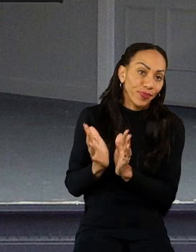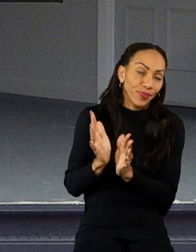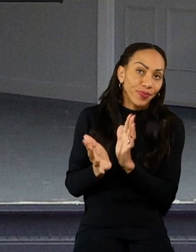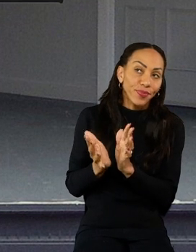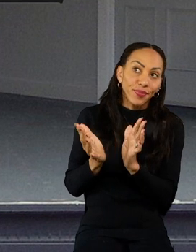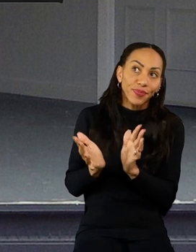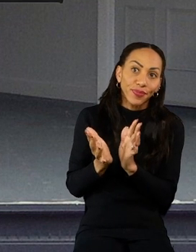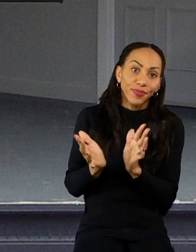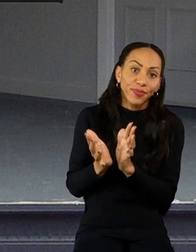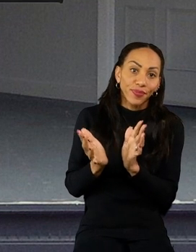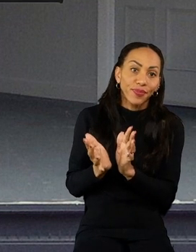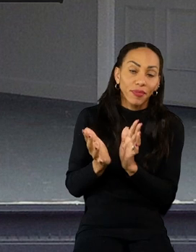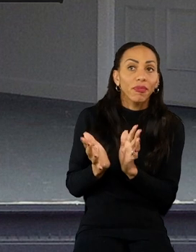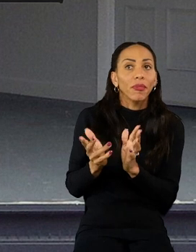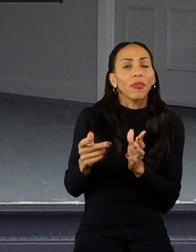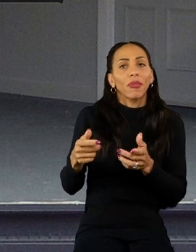the solution